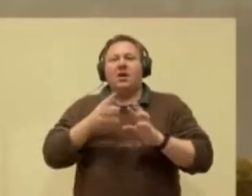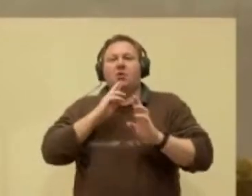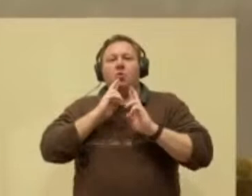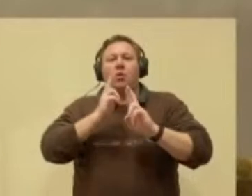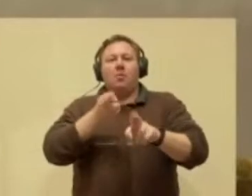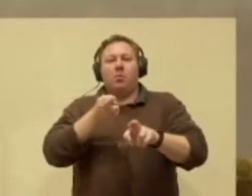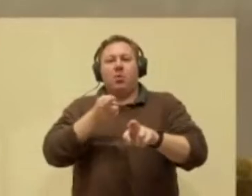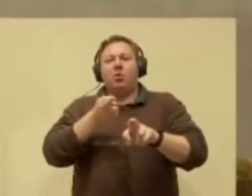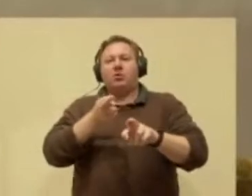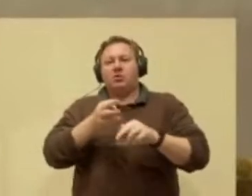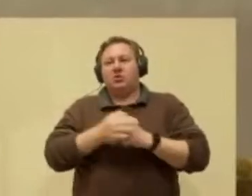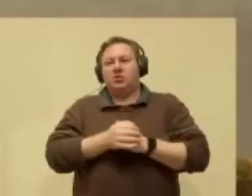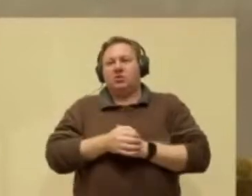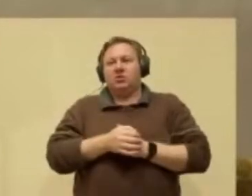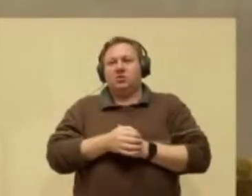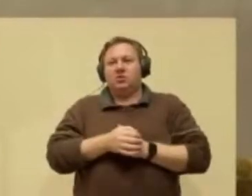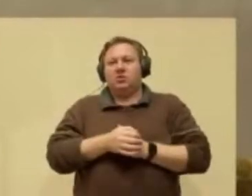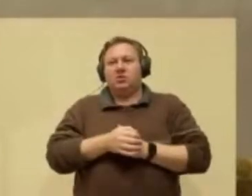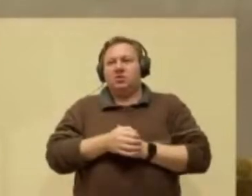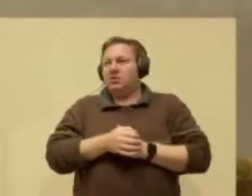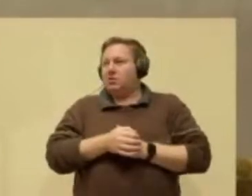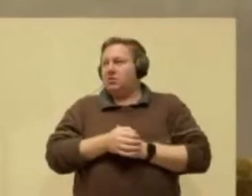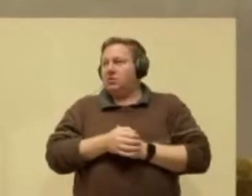nelson's today